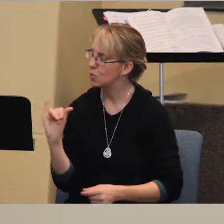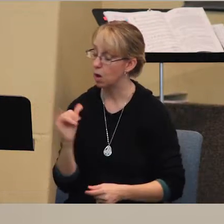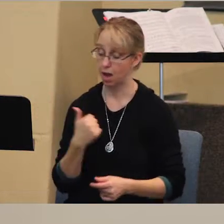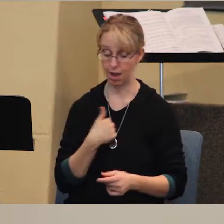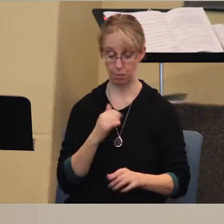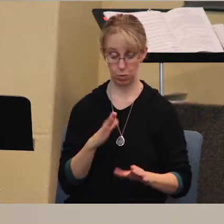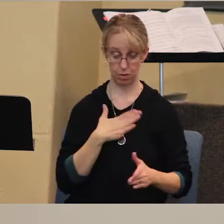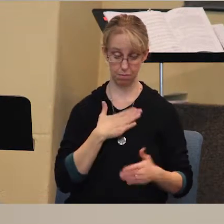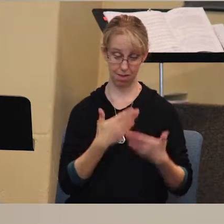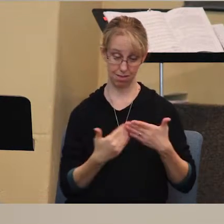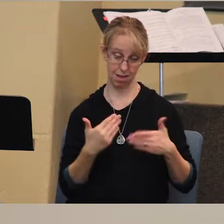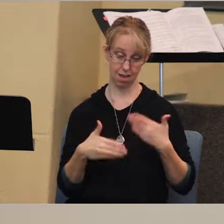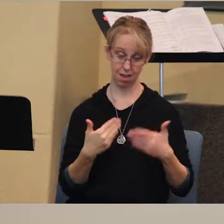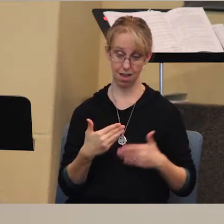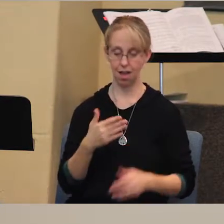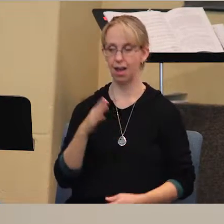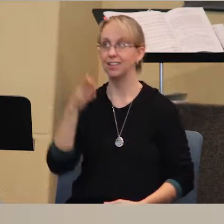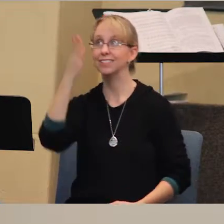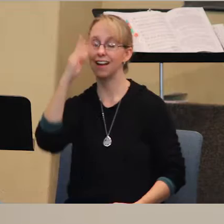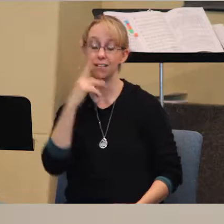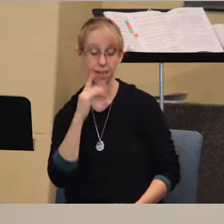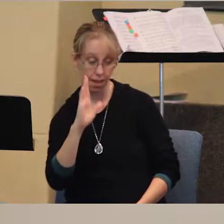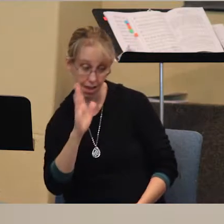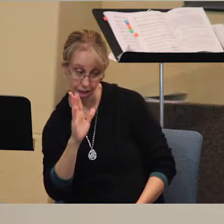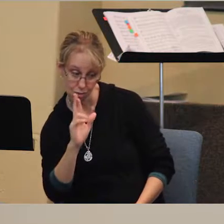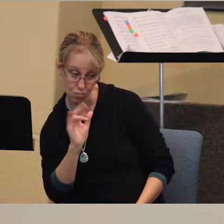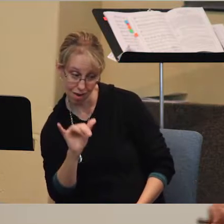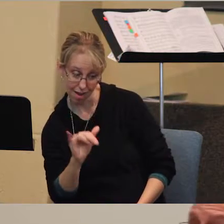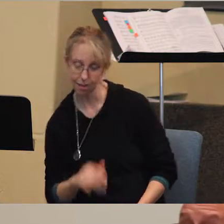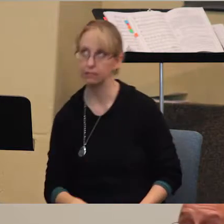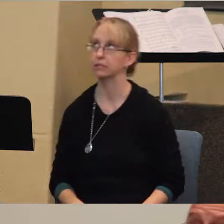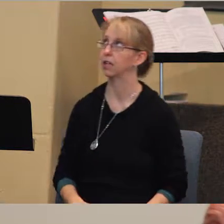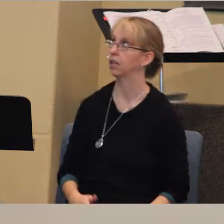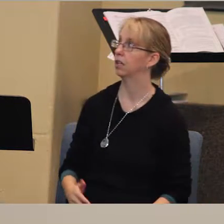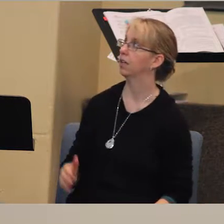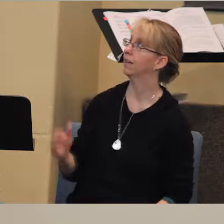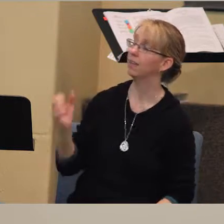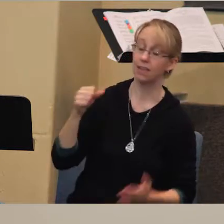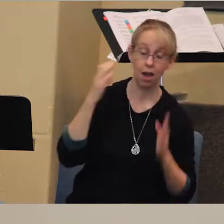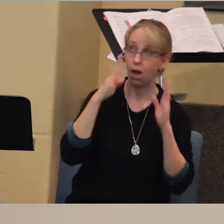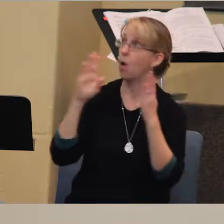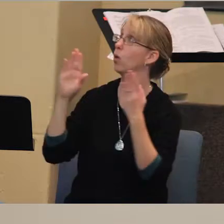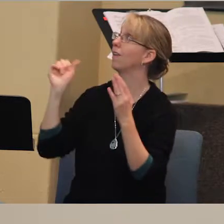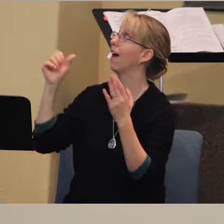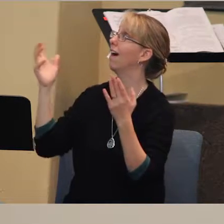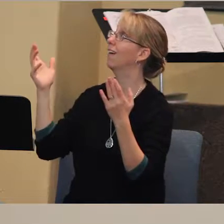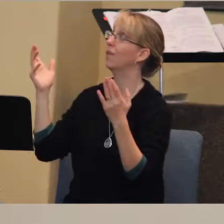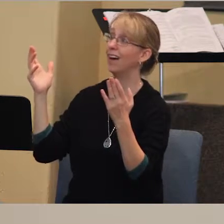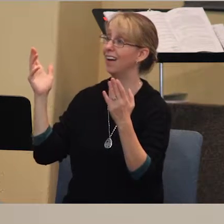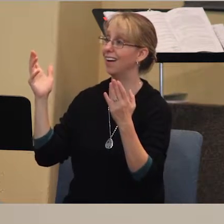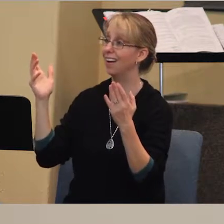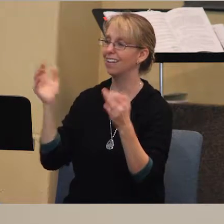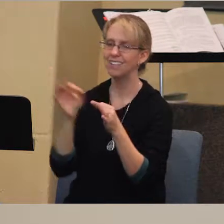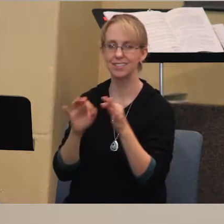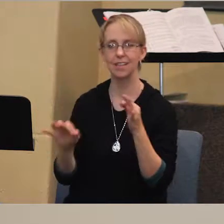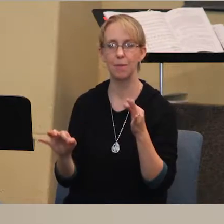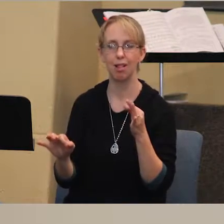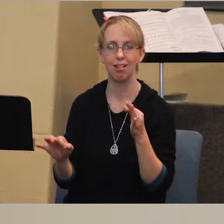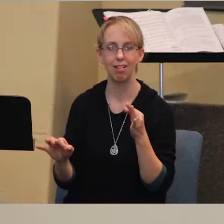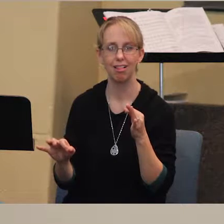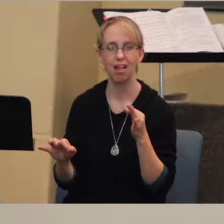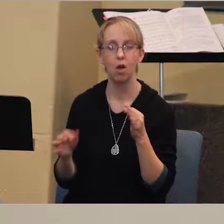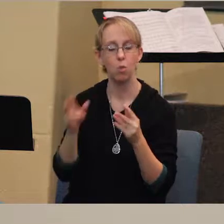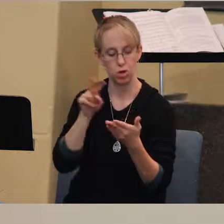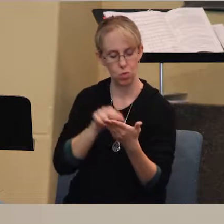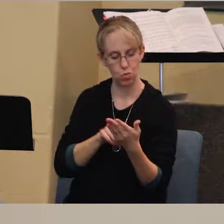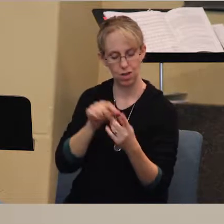own thing and God says, "Hello, Ray." "Yes, God." And all of a sudden, he's got my attention. It's real simple. You know, when